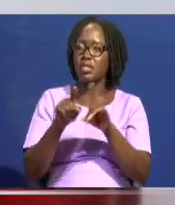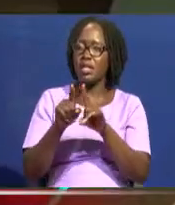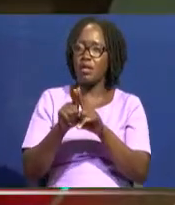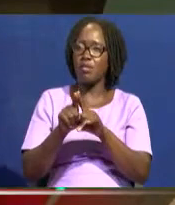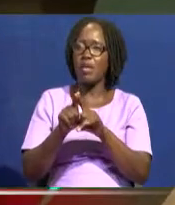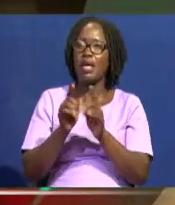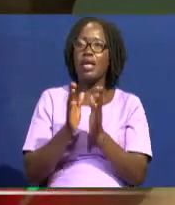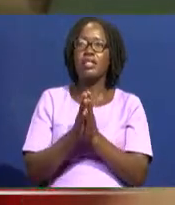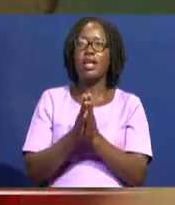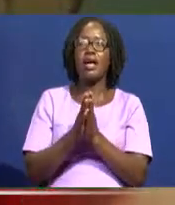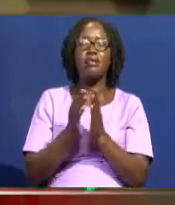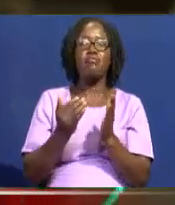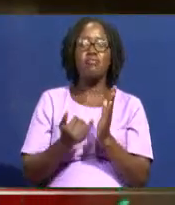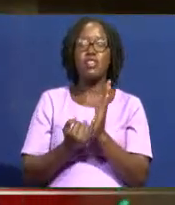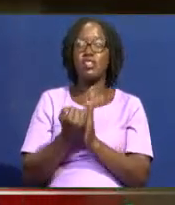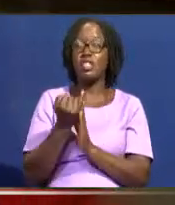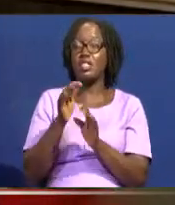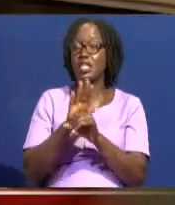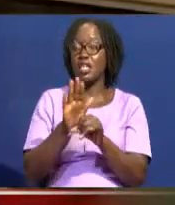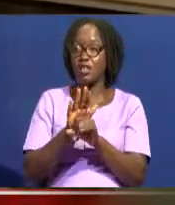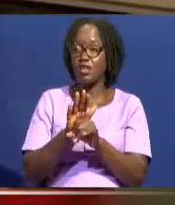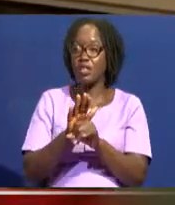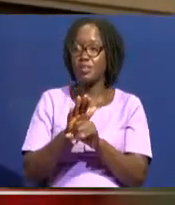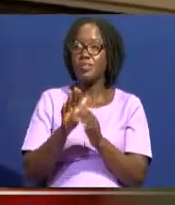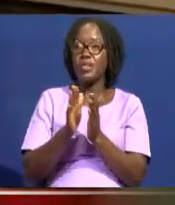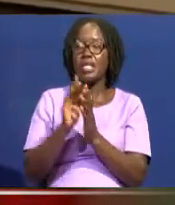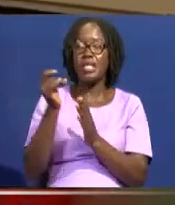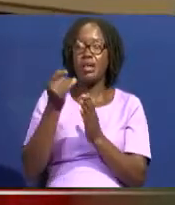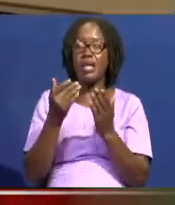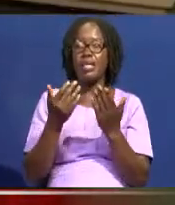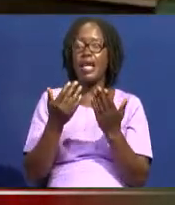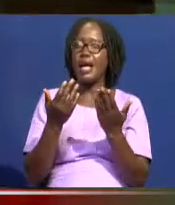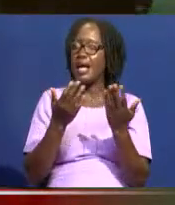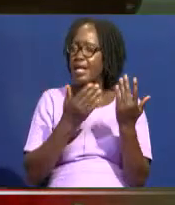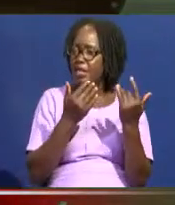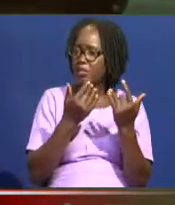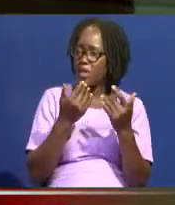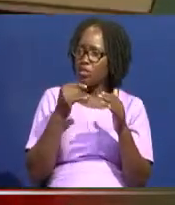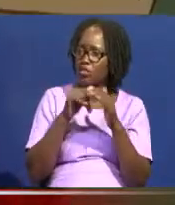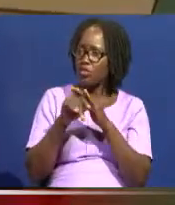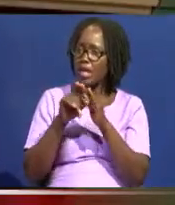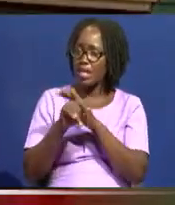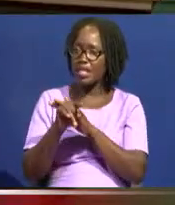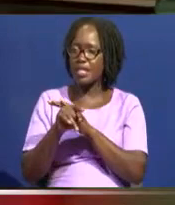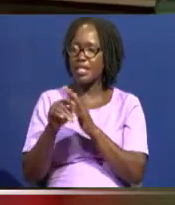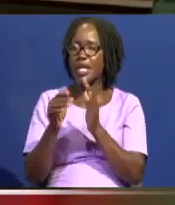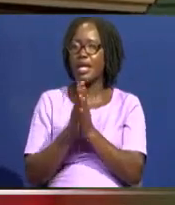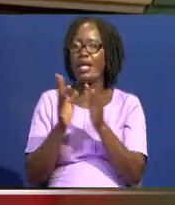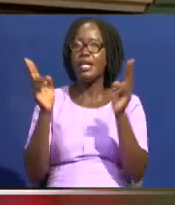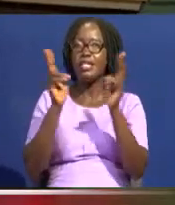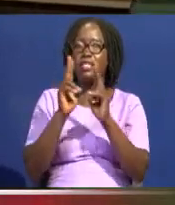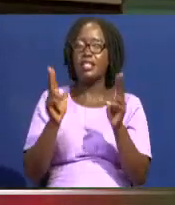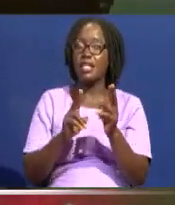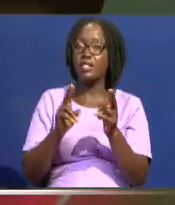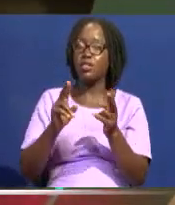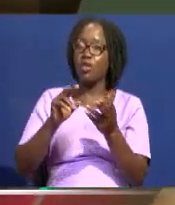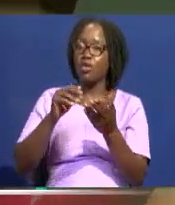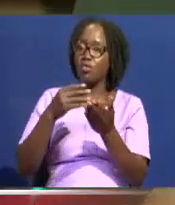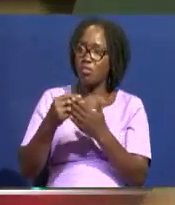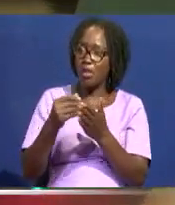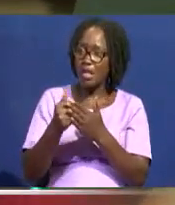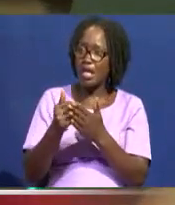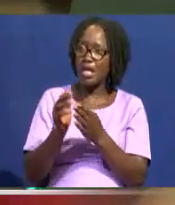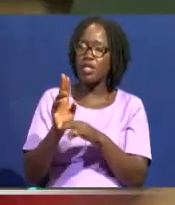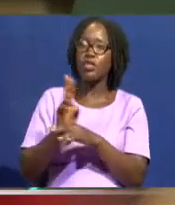foreign interest. Alisema Kenya inatarajia kupenya katika soko la kifedha la kimataifa na kwamba huenda